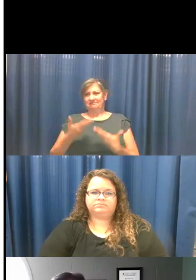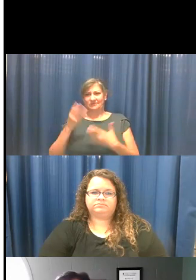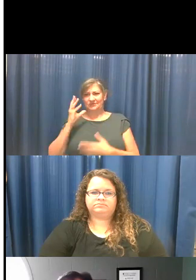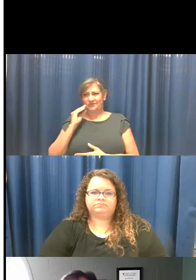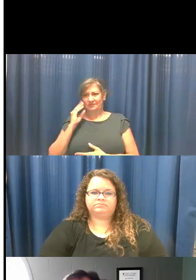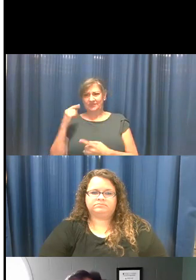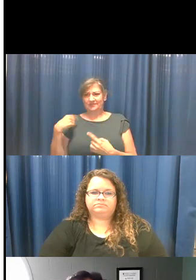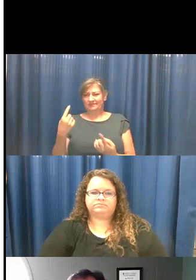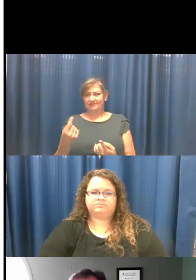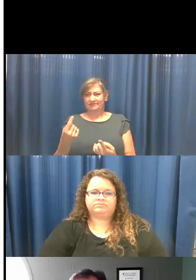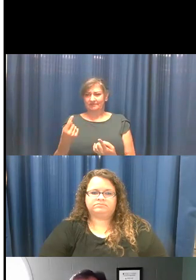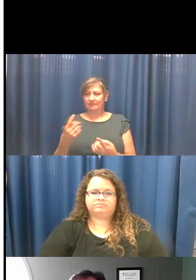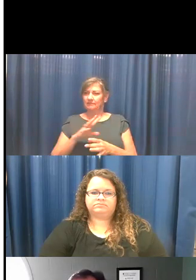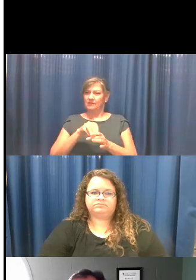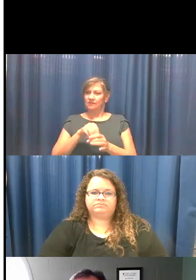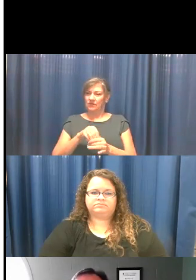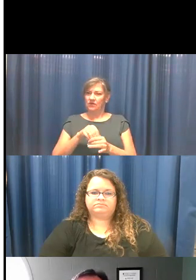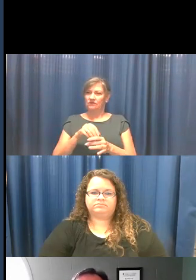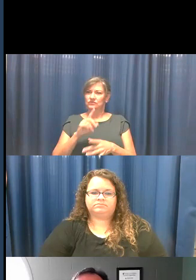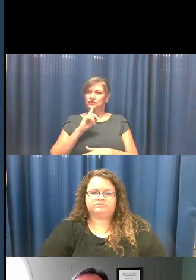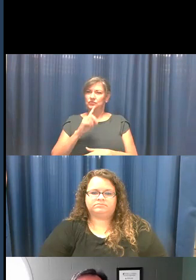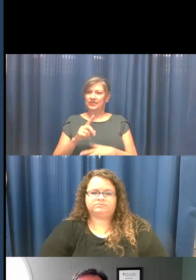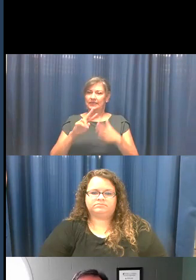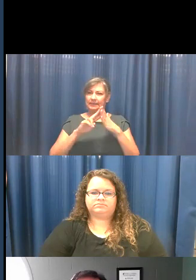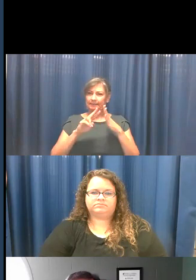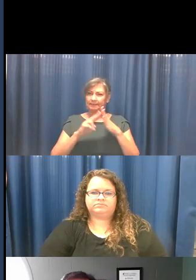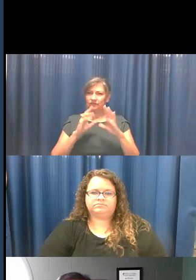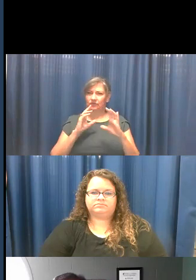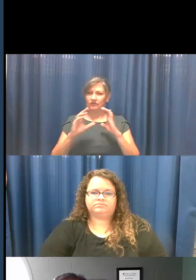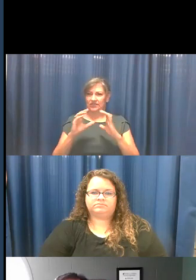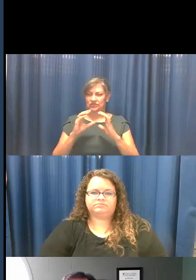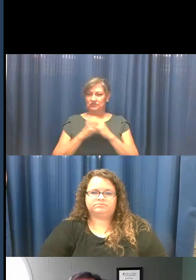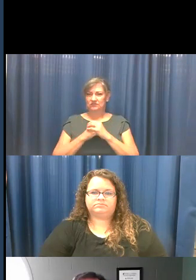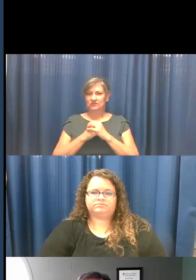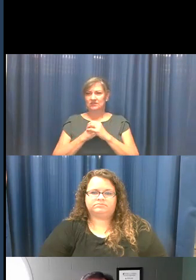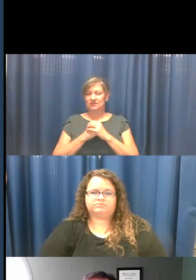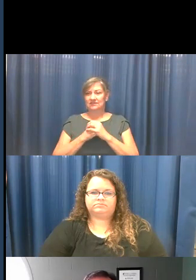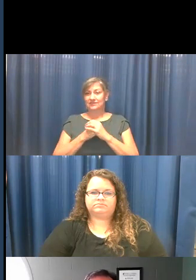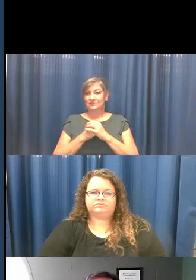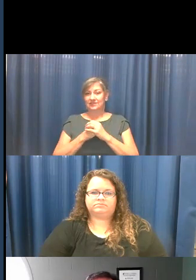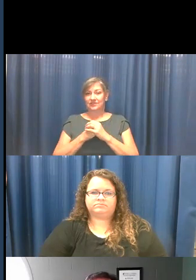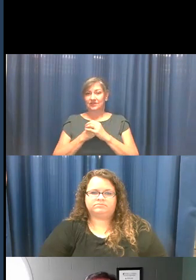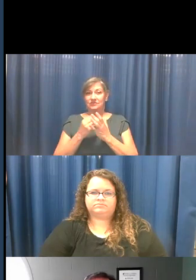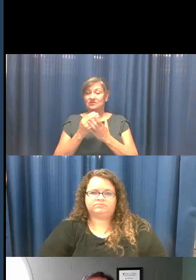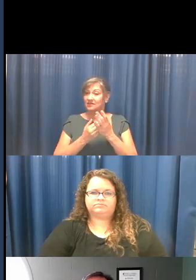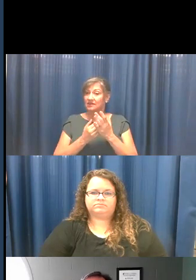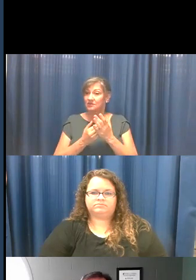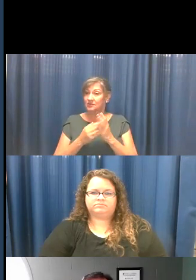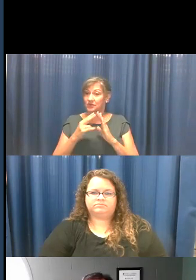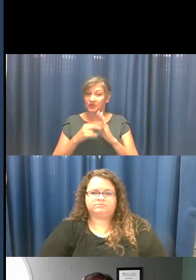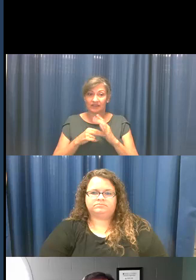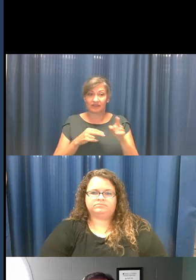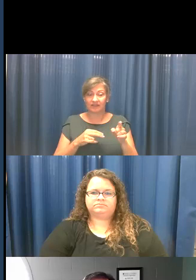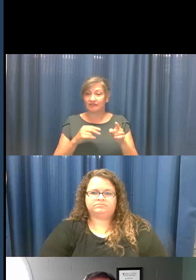and be a part of really meaningful conversations. So some of the relevant reading that we're considering are